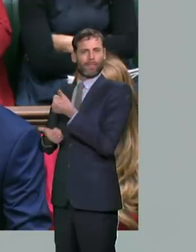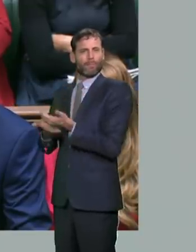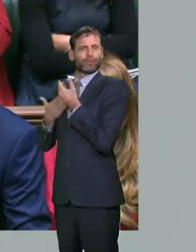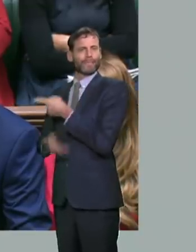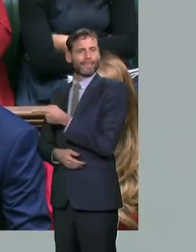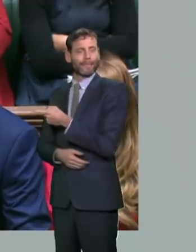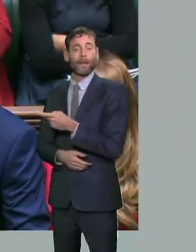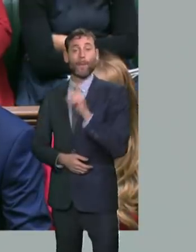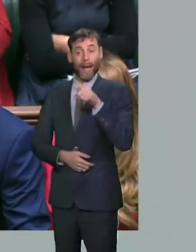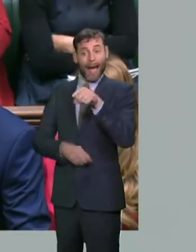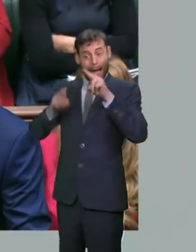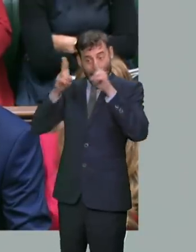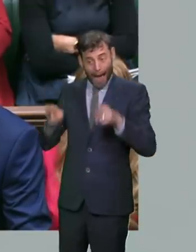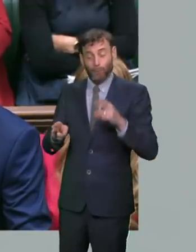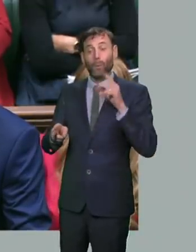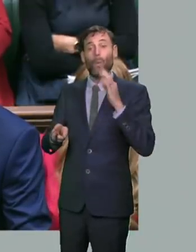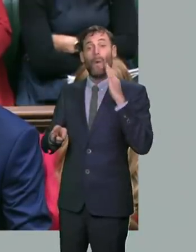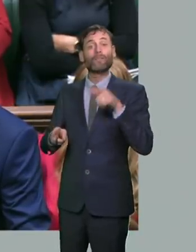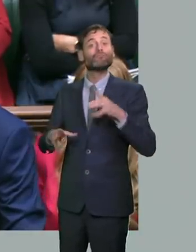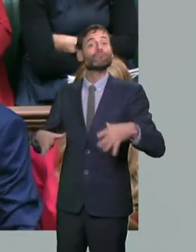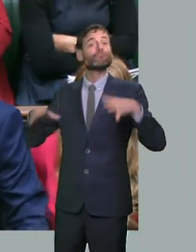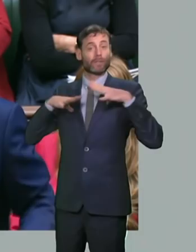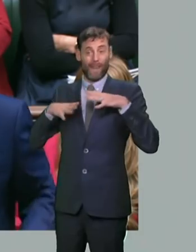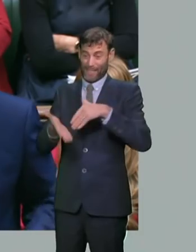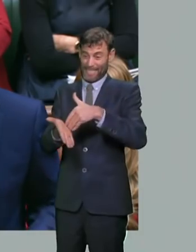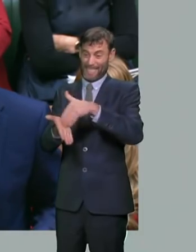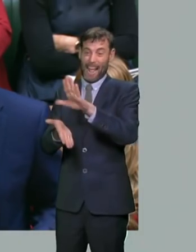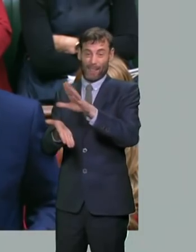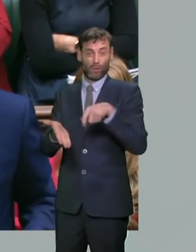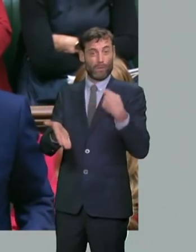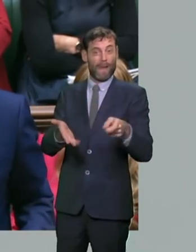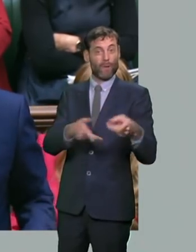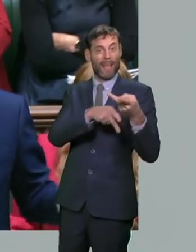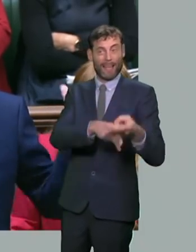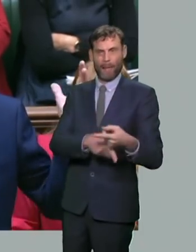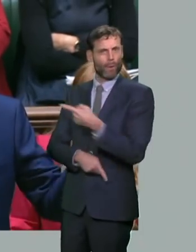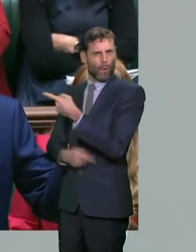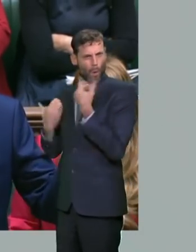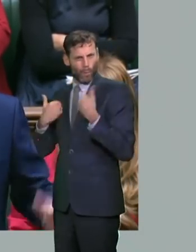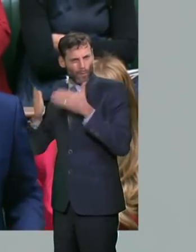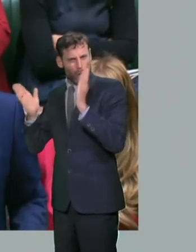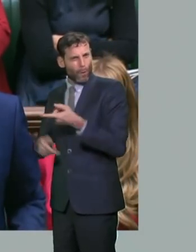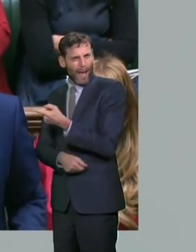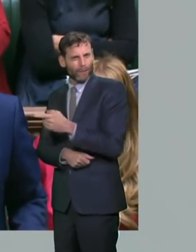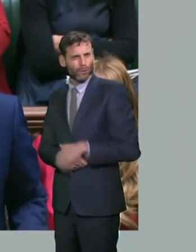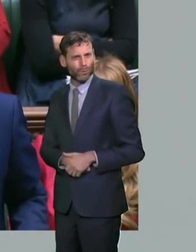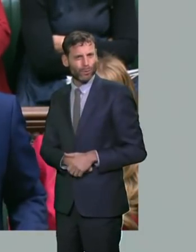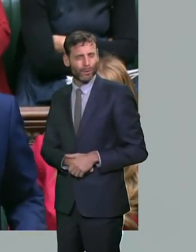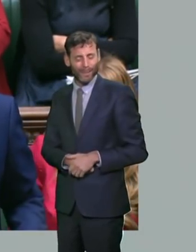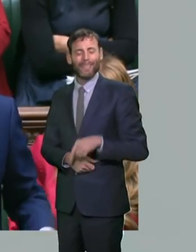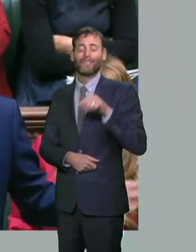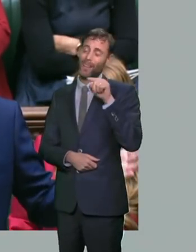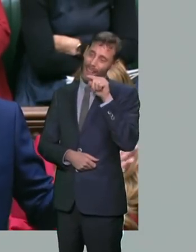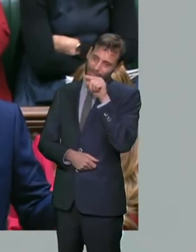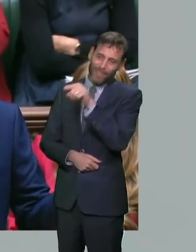they face having to sell their home when the wealthiest won't have to do so. It's a classic con game.